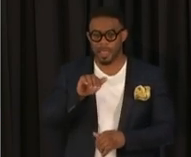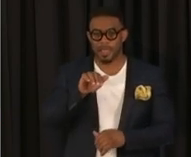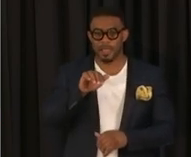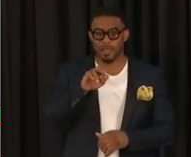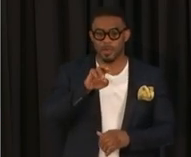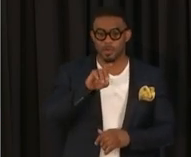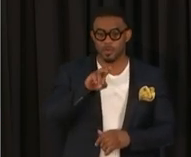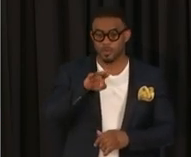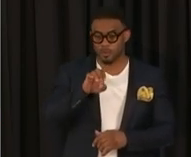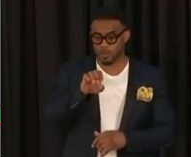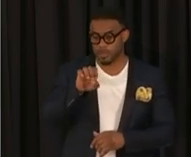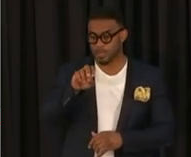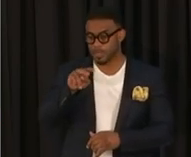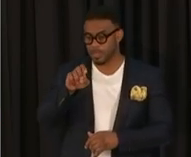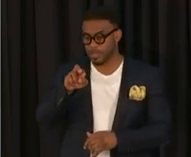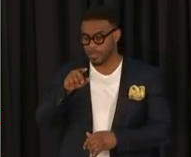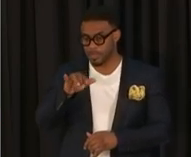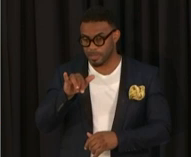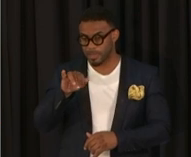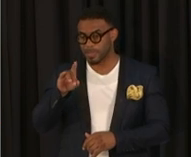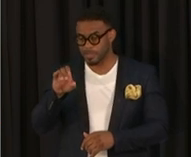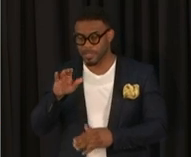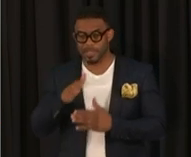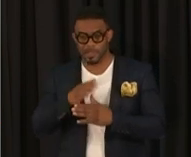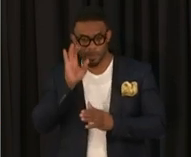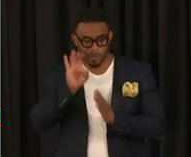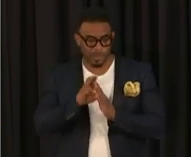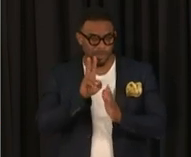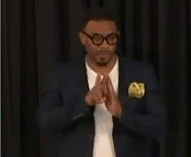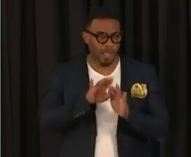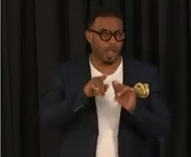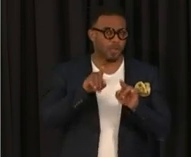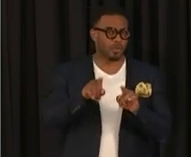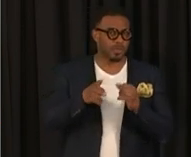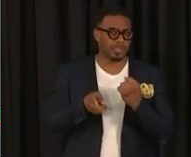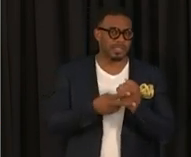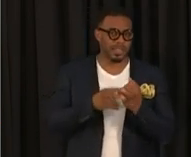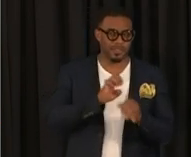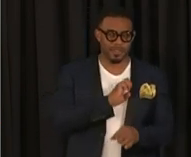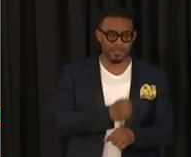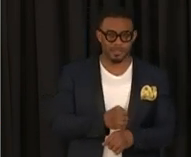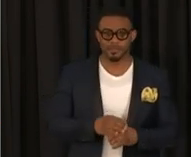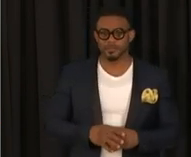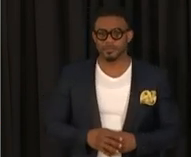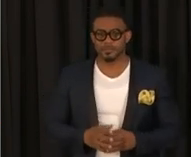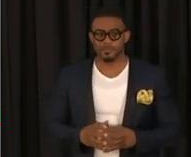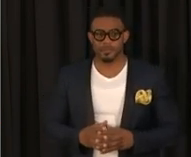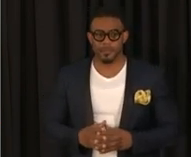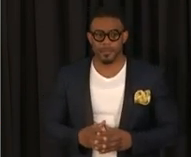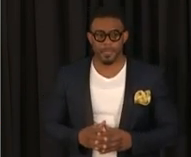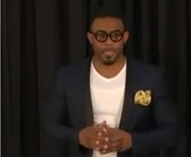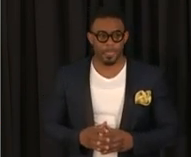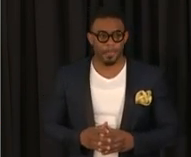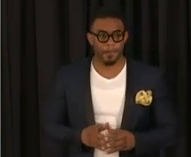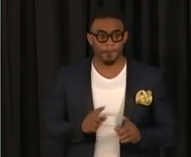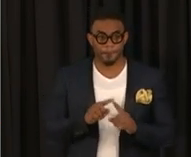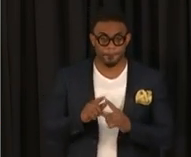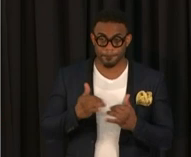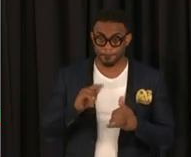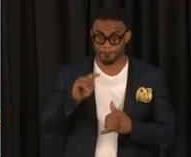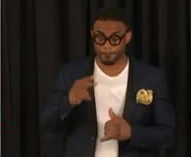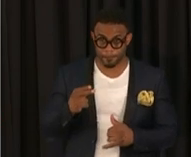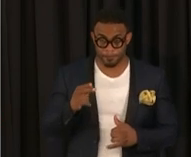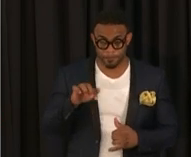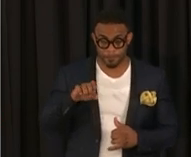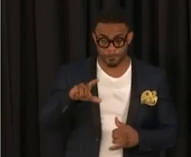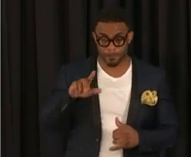Energy DC and share pictures and videos of how you save energy. Next slide. Also,